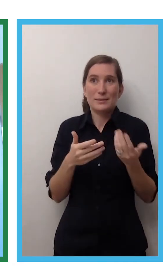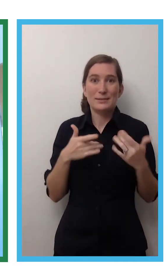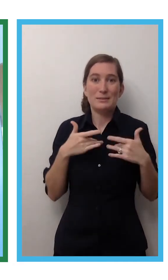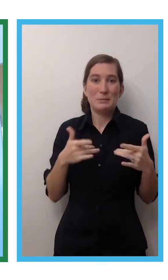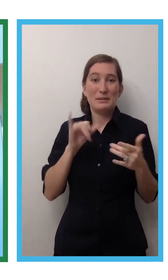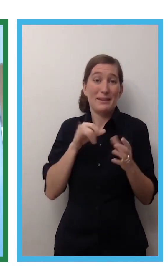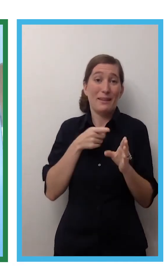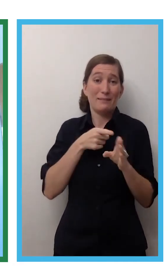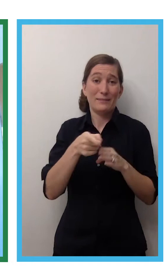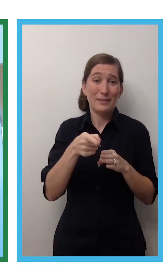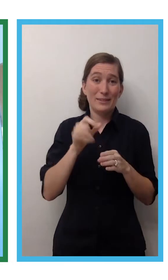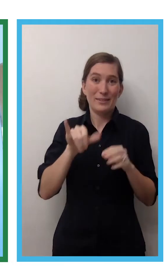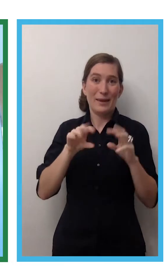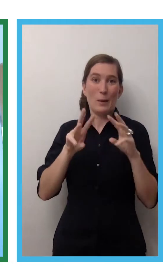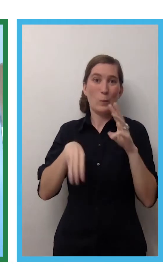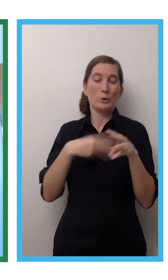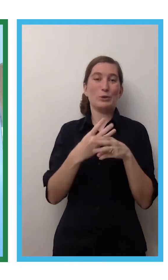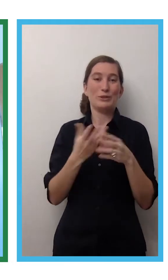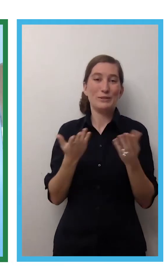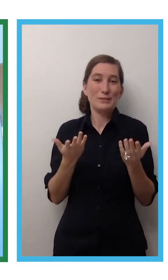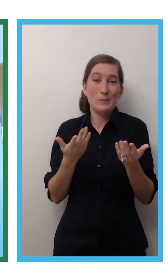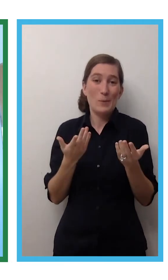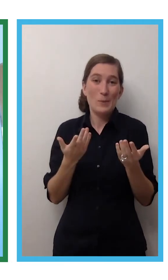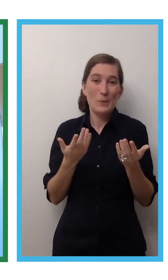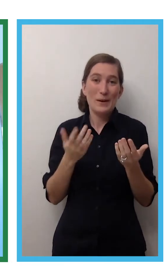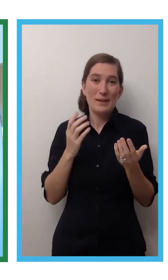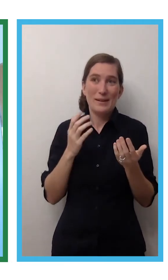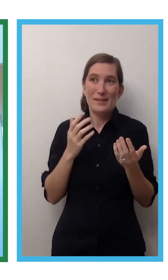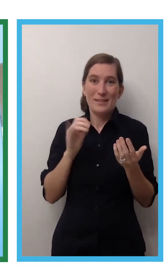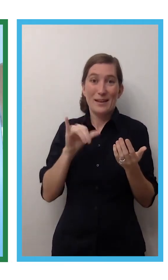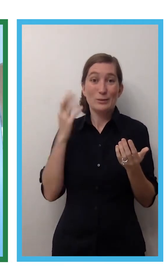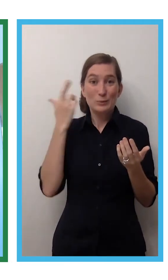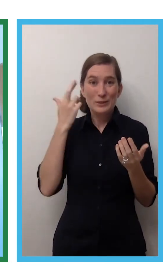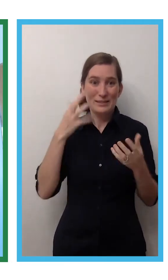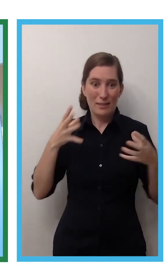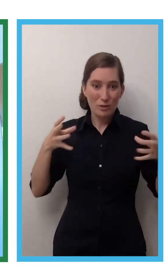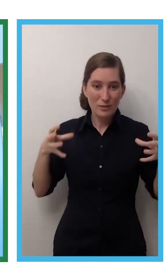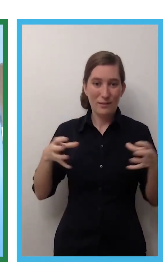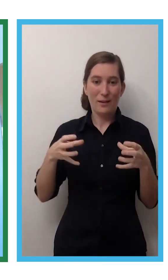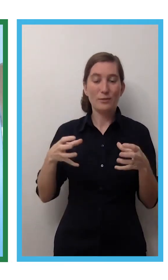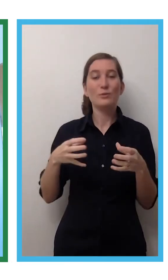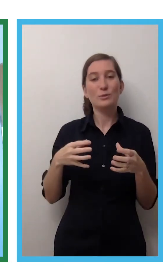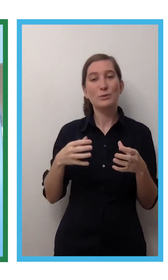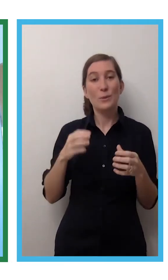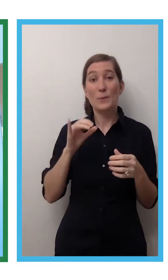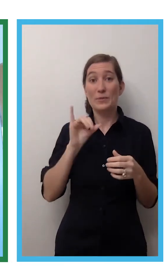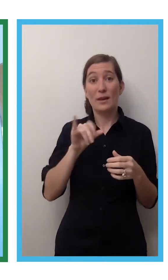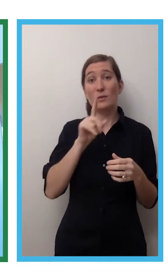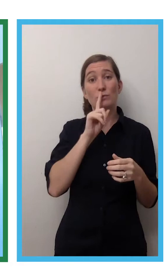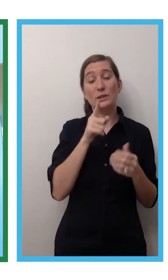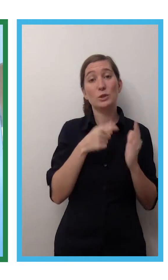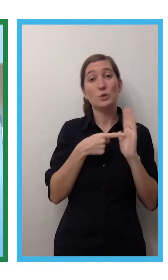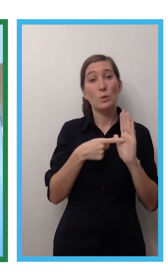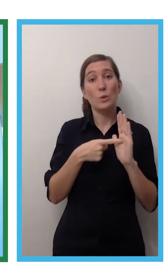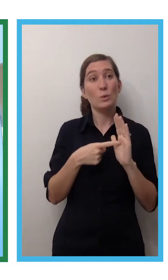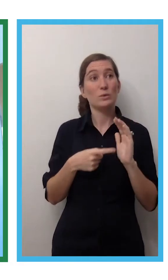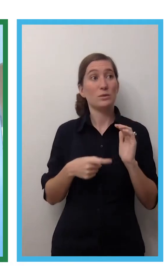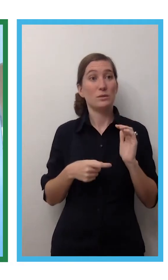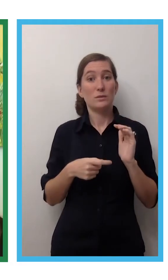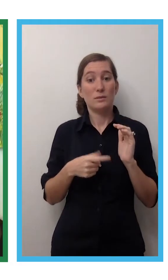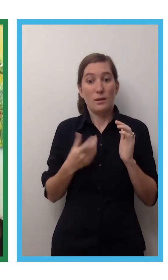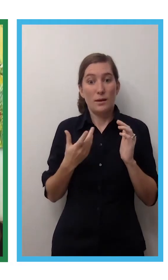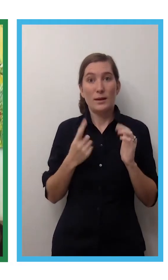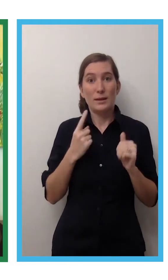I think is a testament to the support system that's in place for supplier diversity, both suppliers and